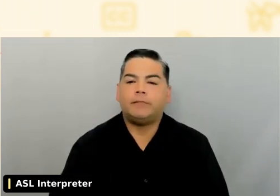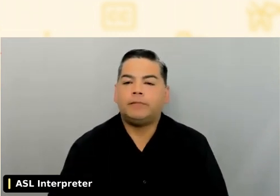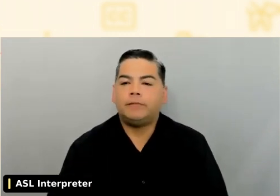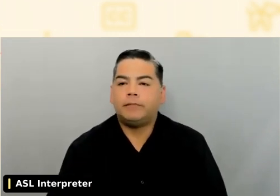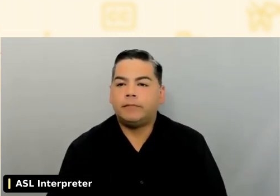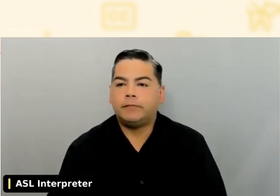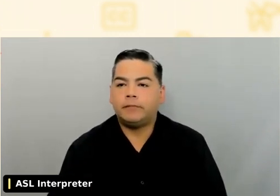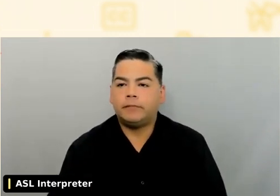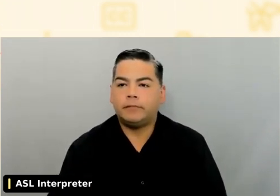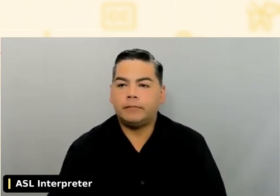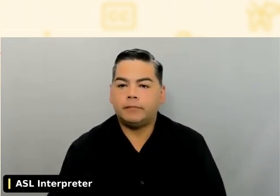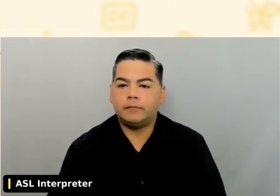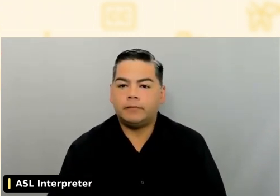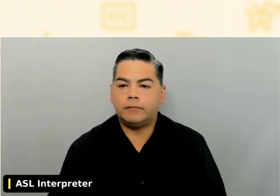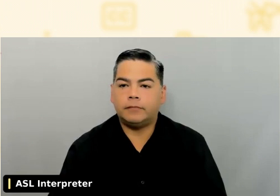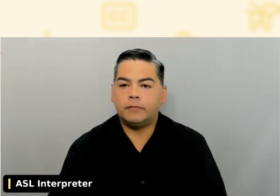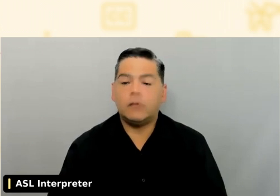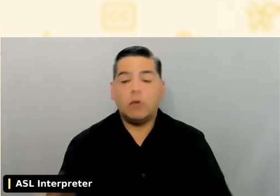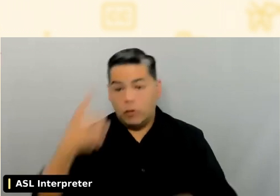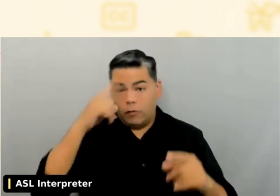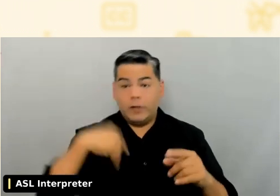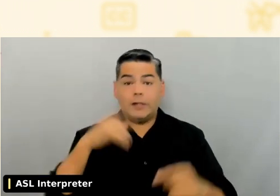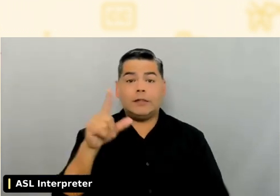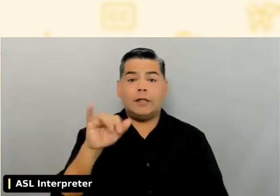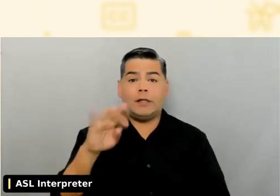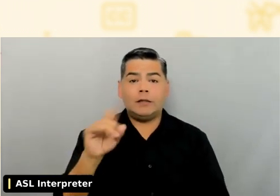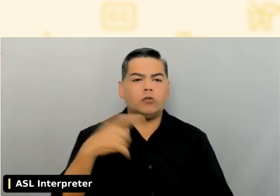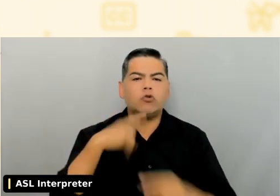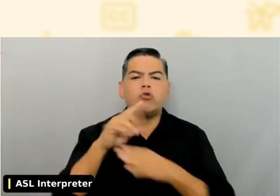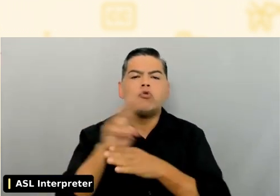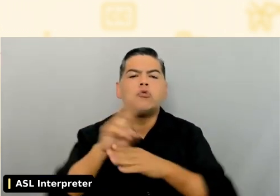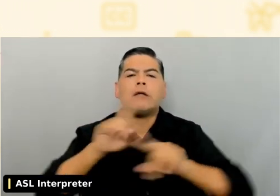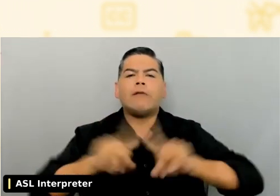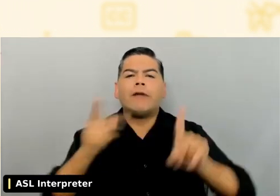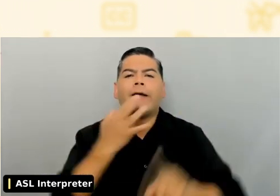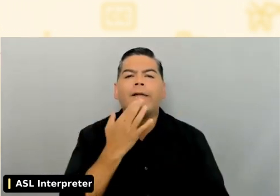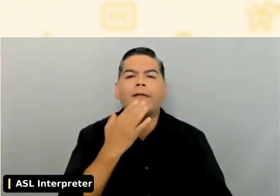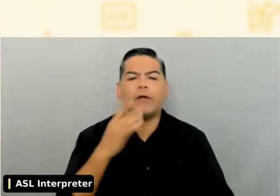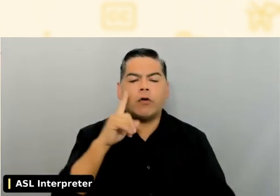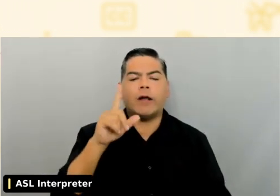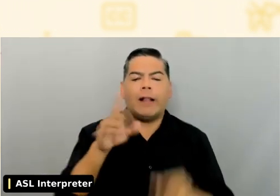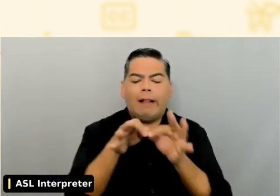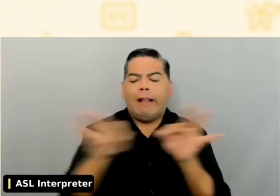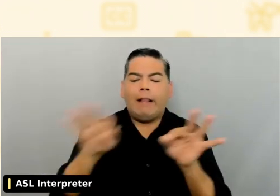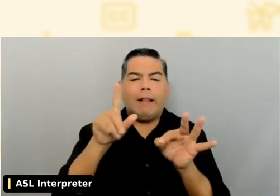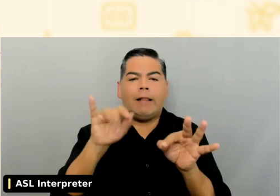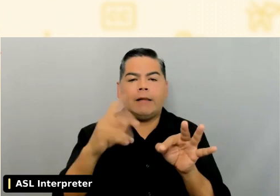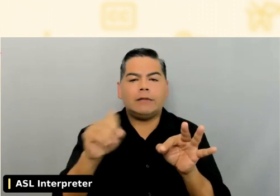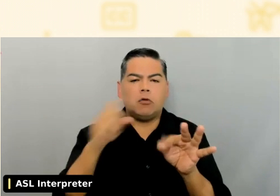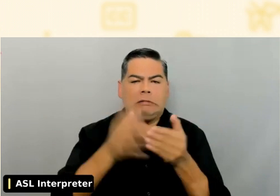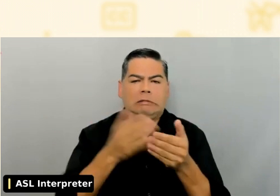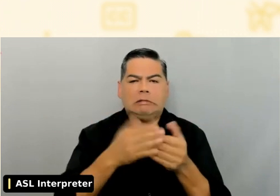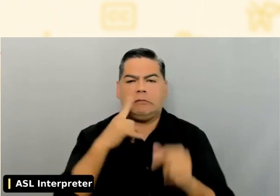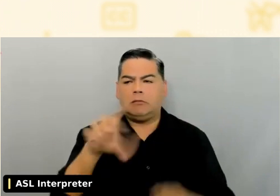So for links, I recommend having a different color for links so that it's easy to spot, like